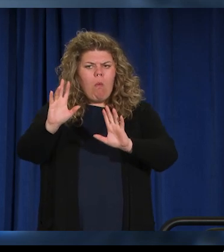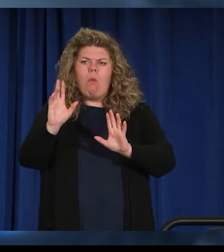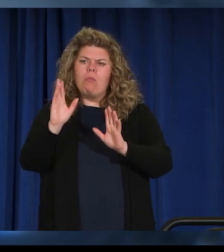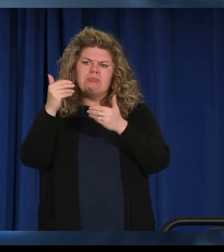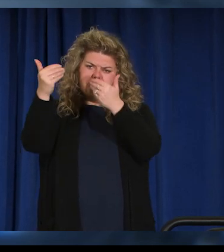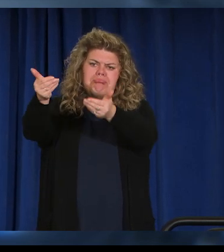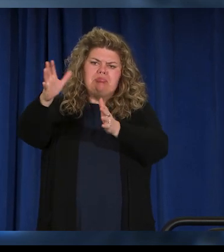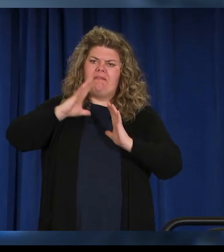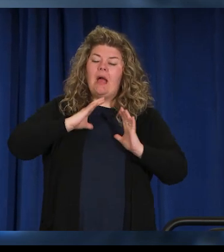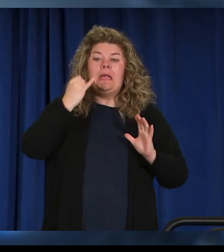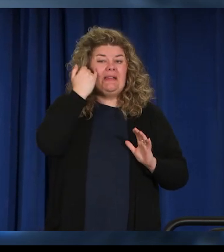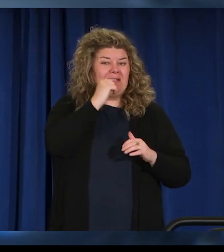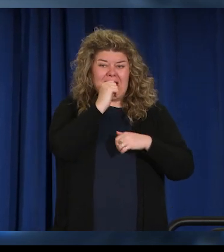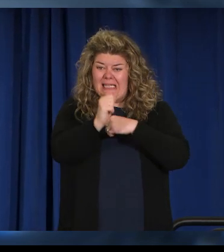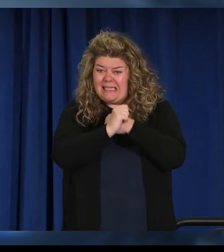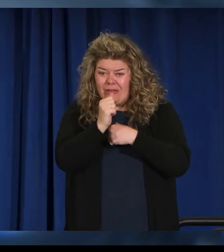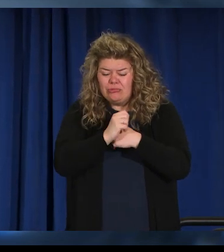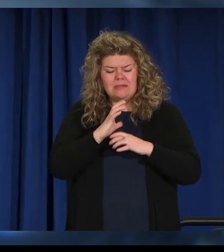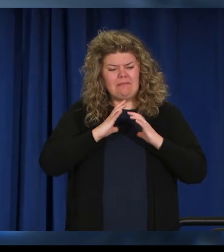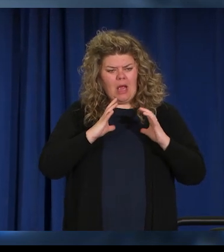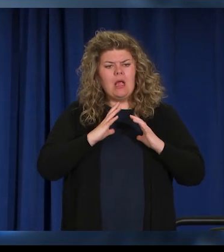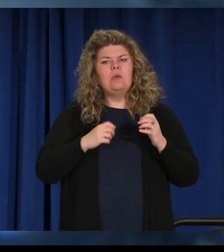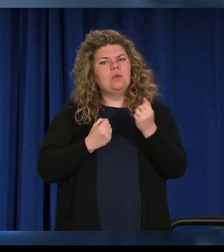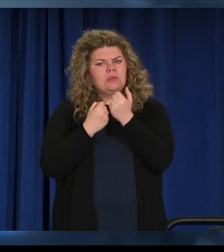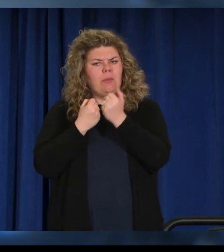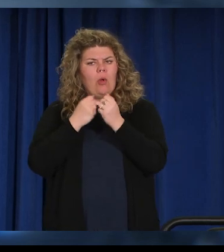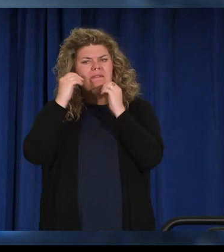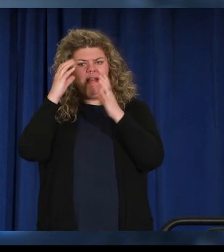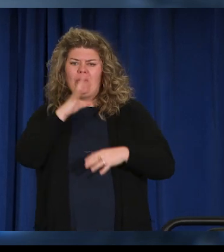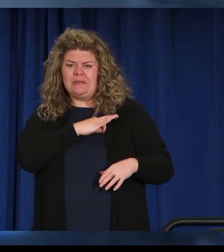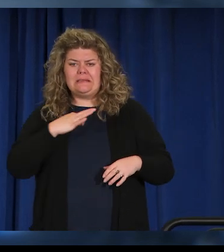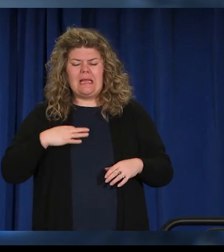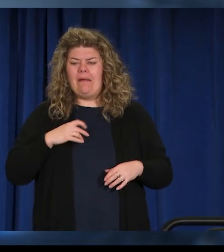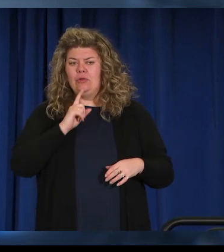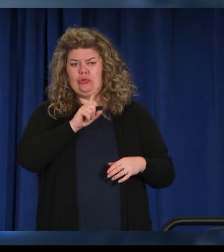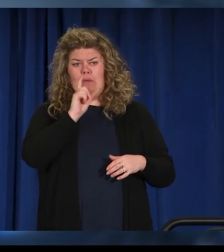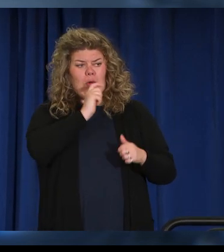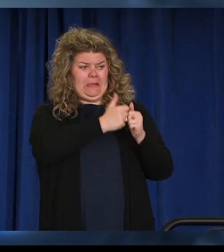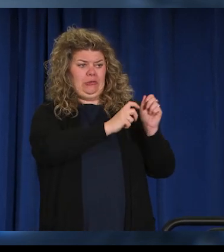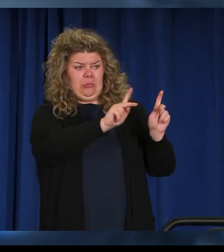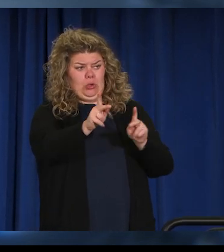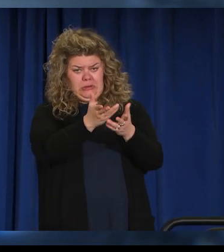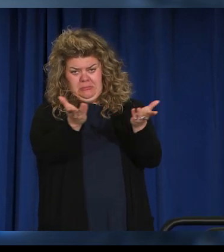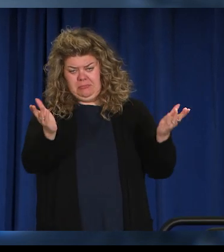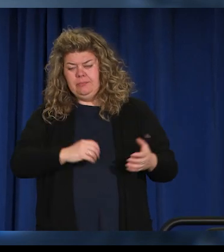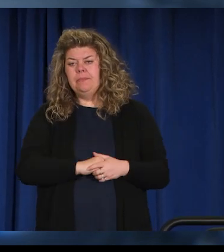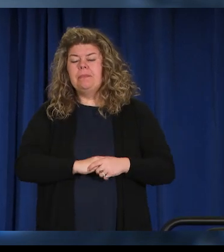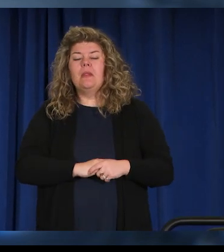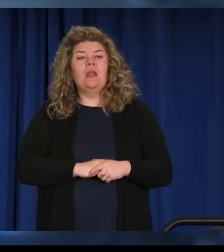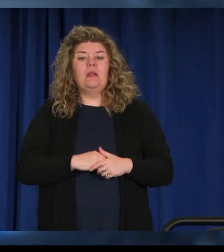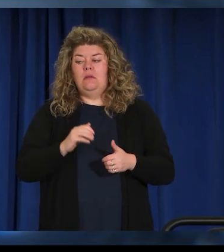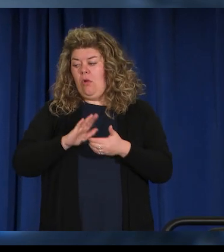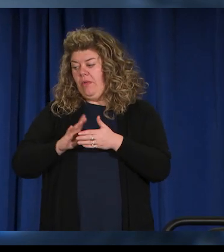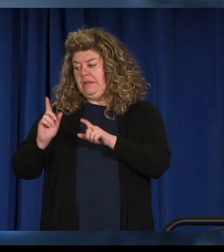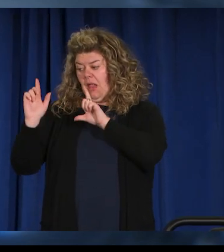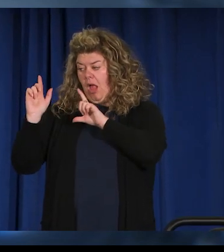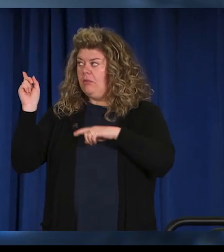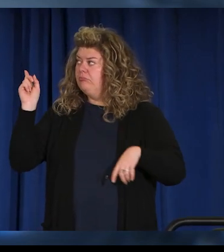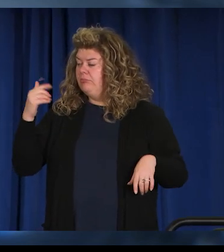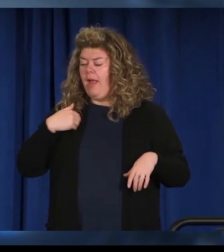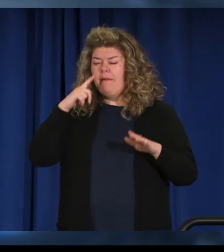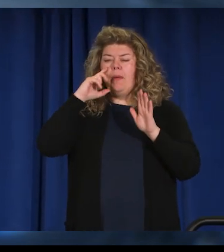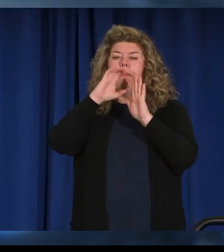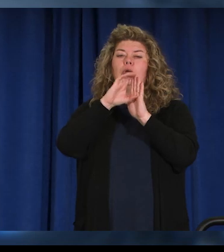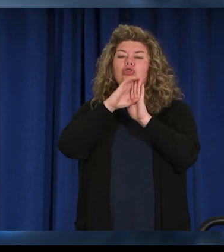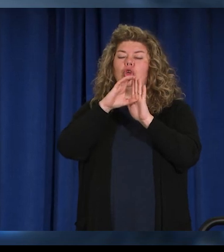on supporting faculty and staff, but this is true for everybody in any space. On the slide we've shared, there's a photo